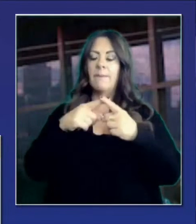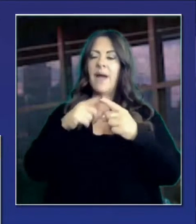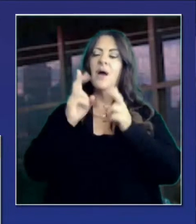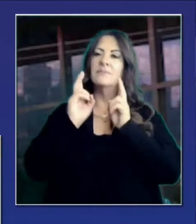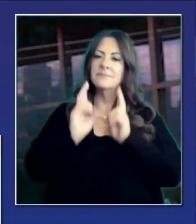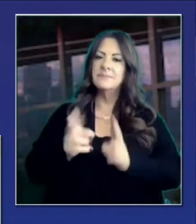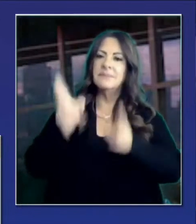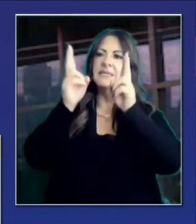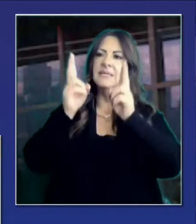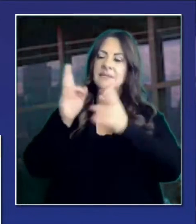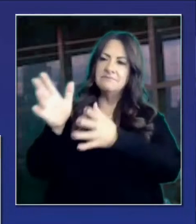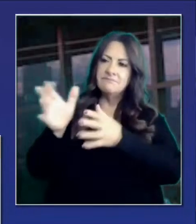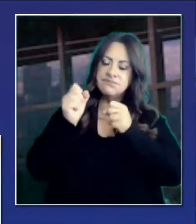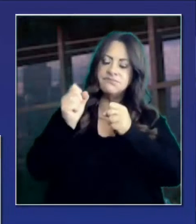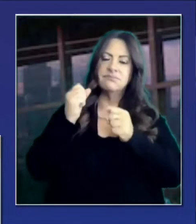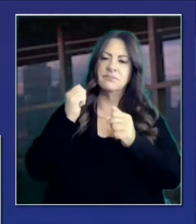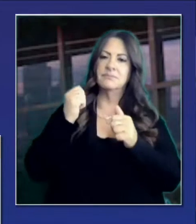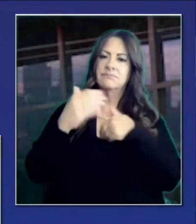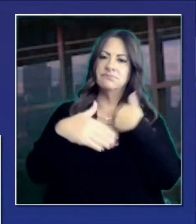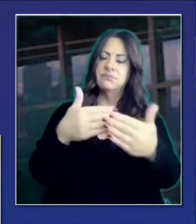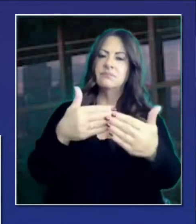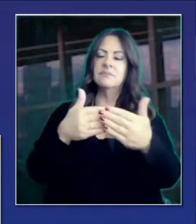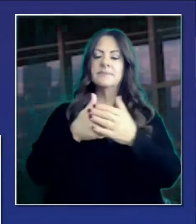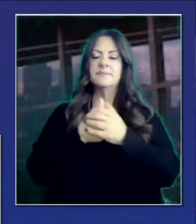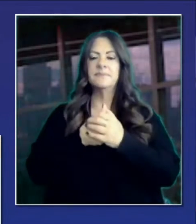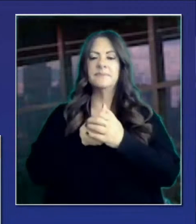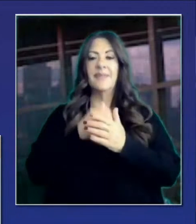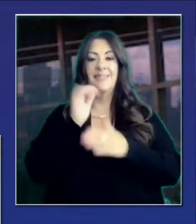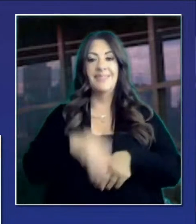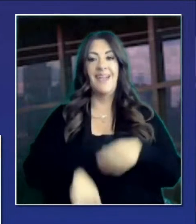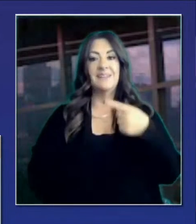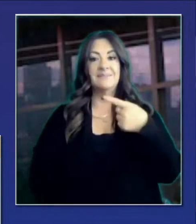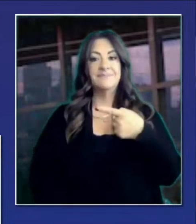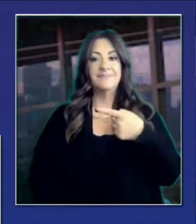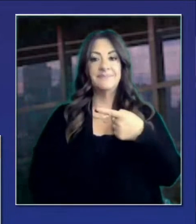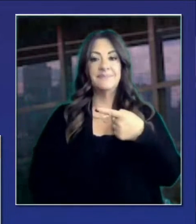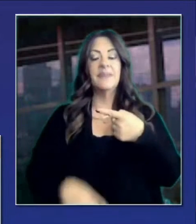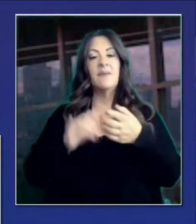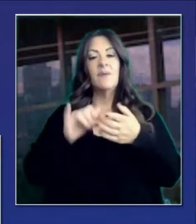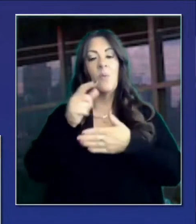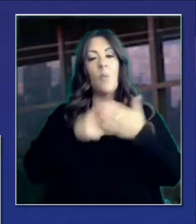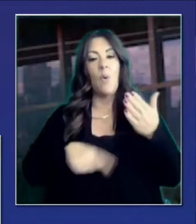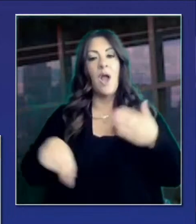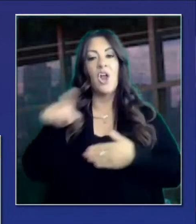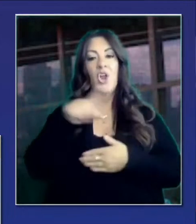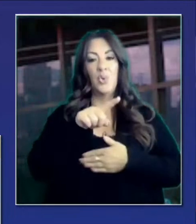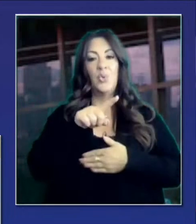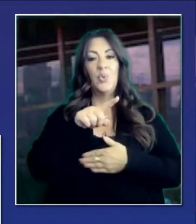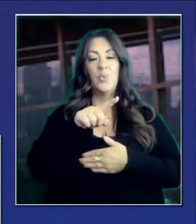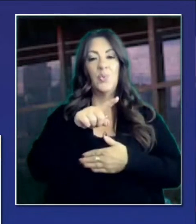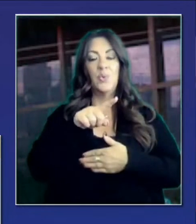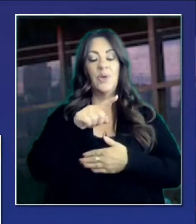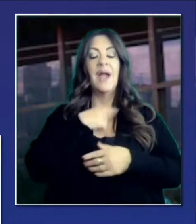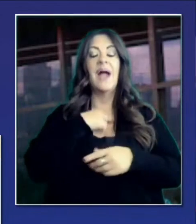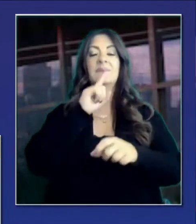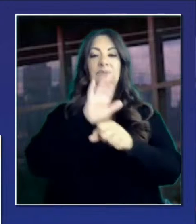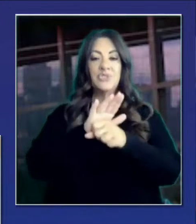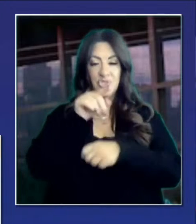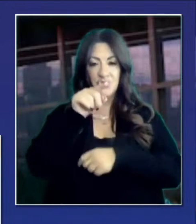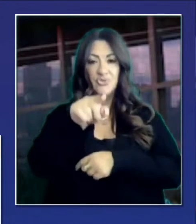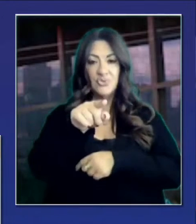Look, I get this. This slide represents what you individually and what's represented, I assure you, in